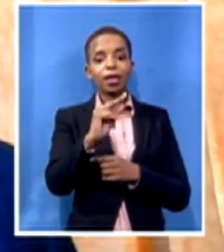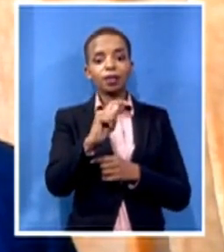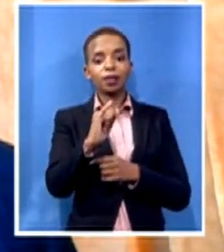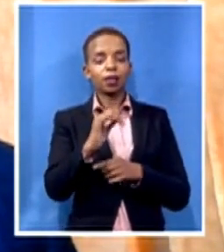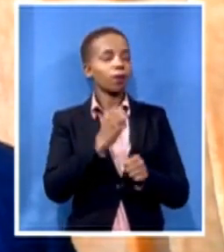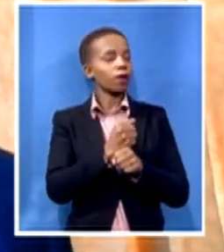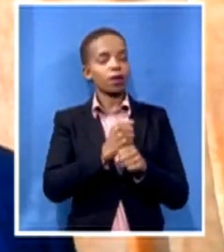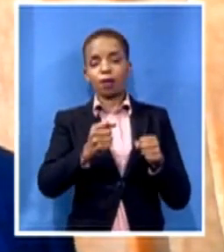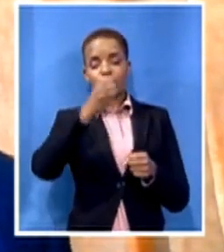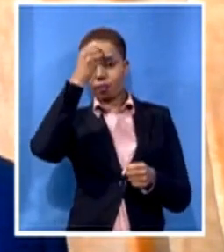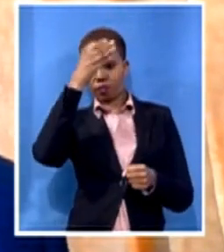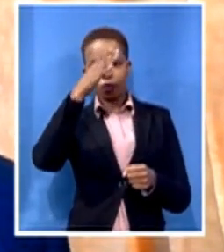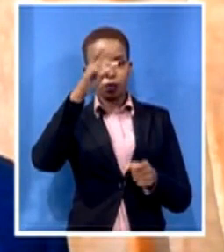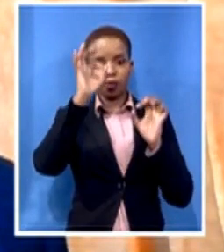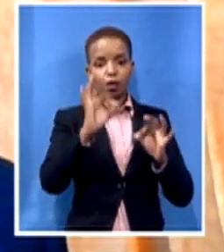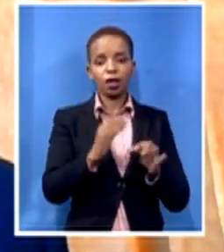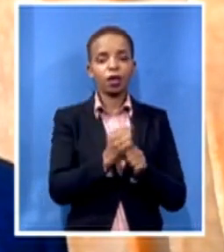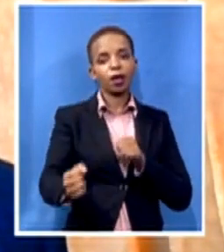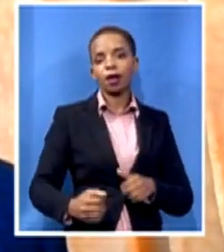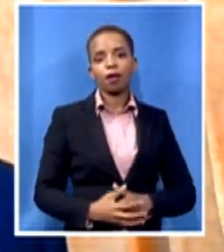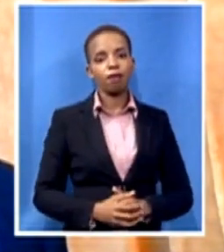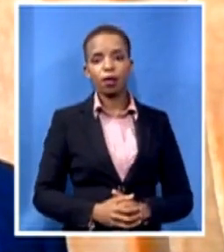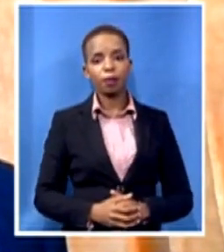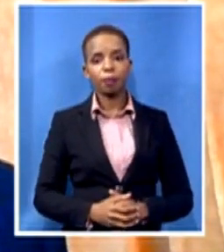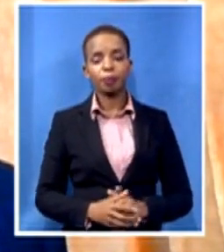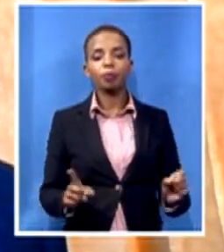really a big deal in terms of